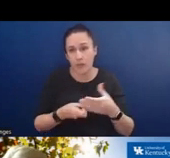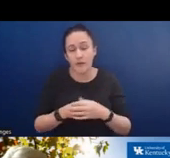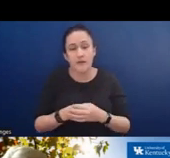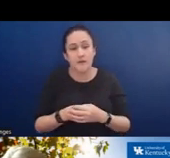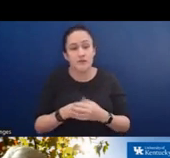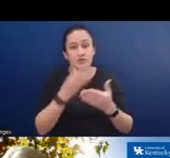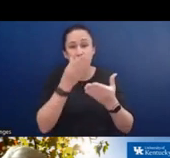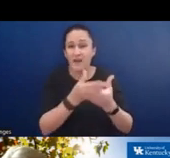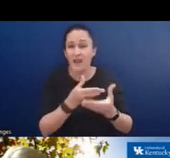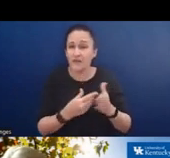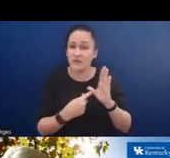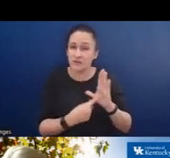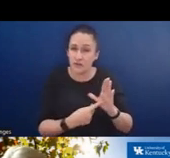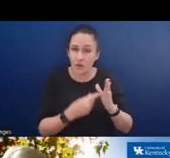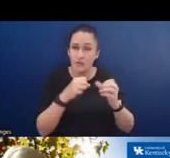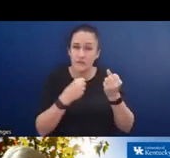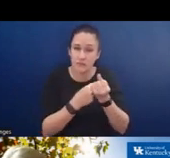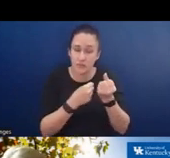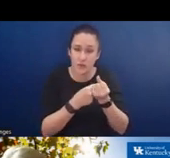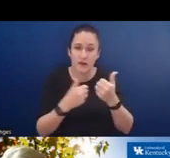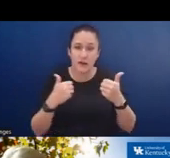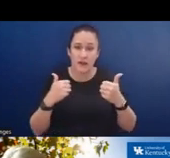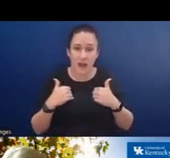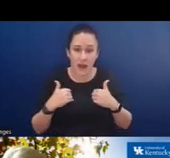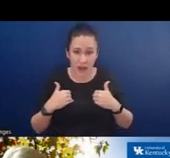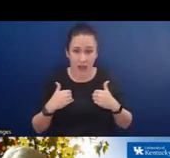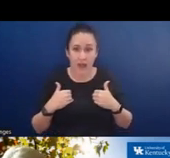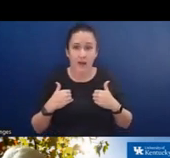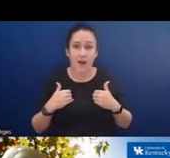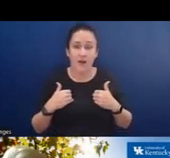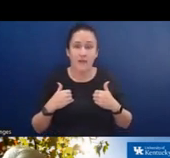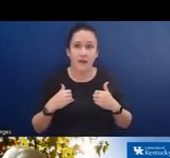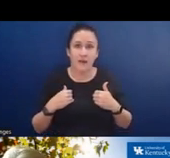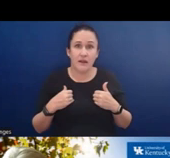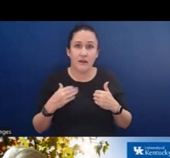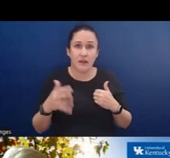to support having a pregnancy test.